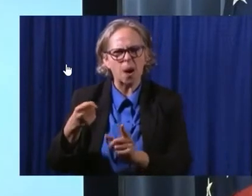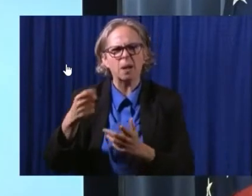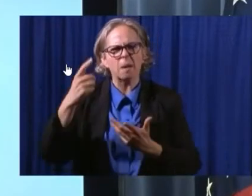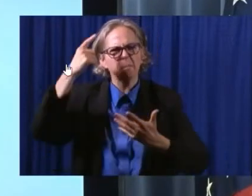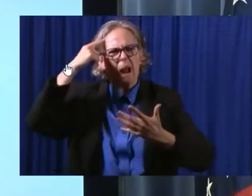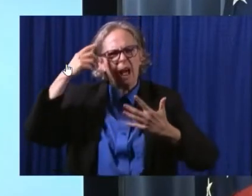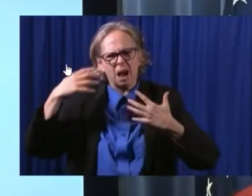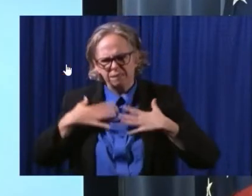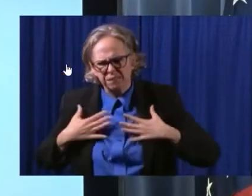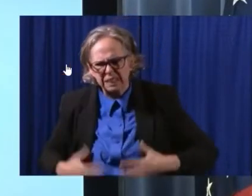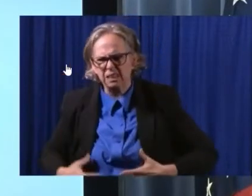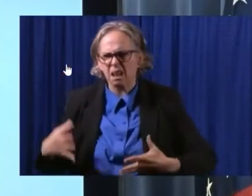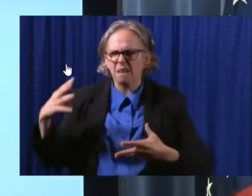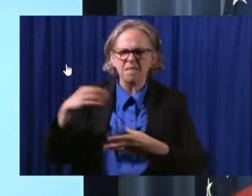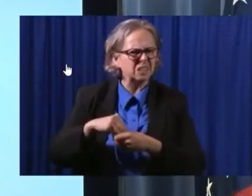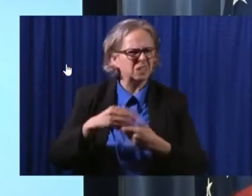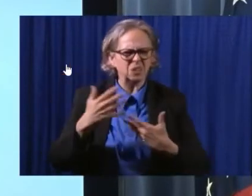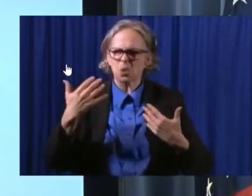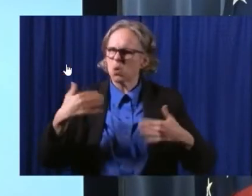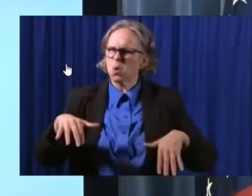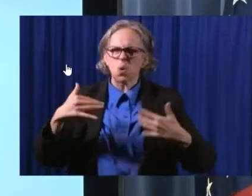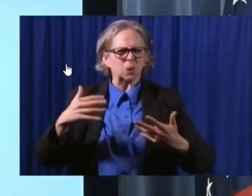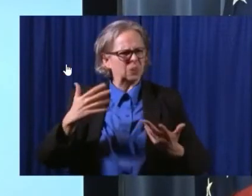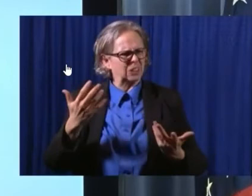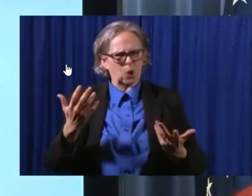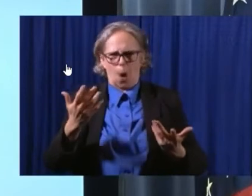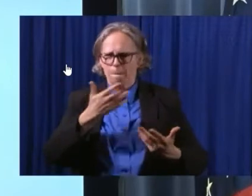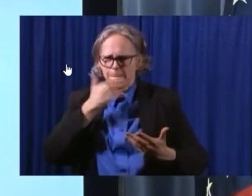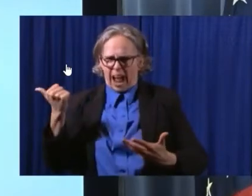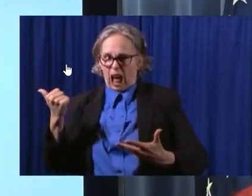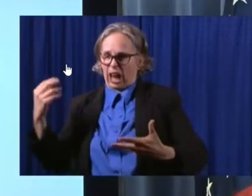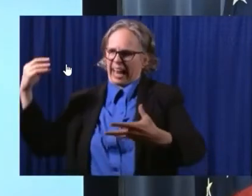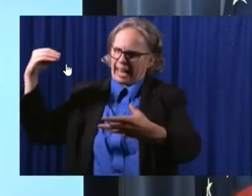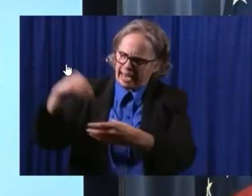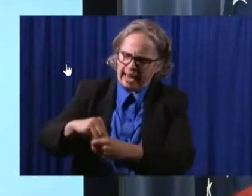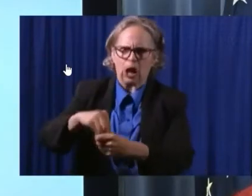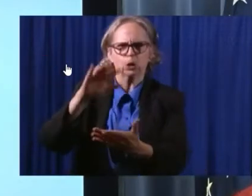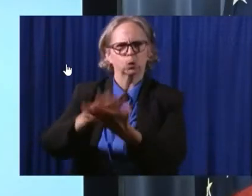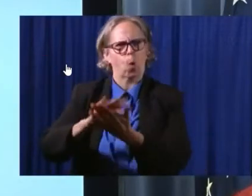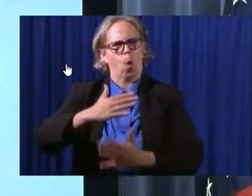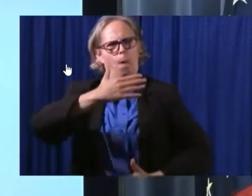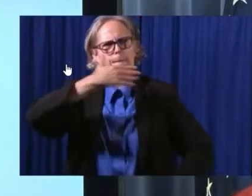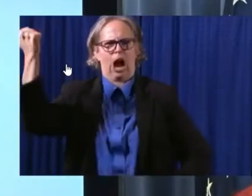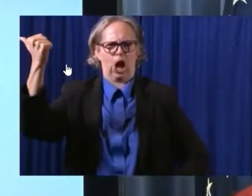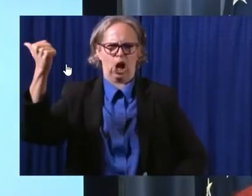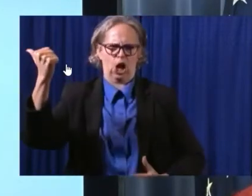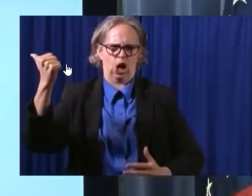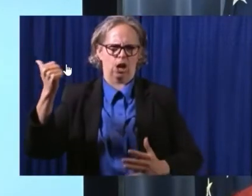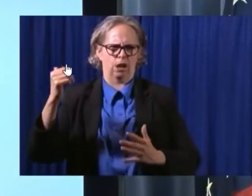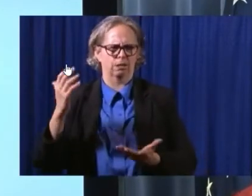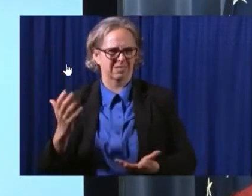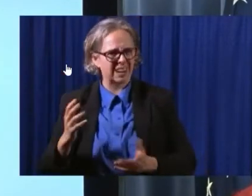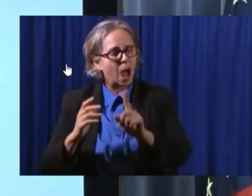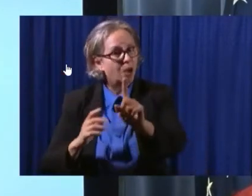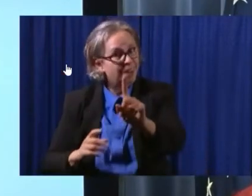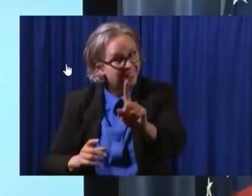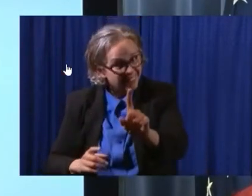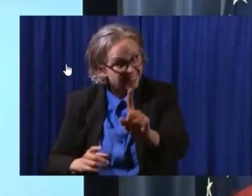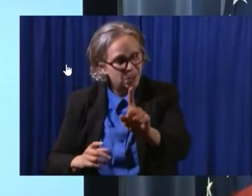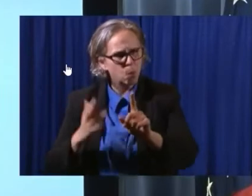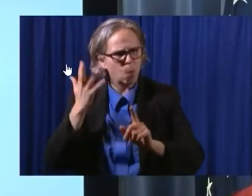that? So first off, I think, and many of you know this, that while children are 24% of the